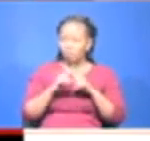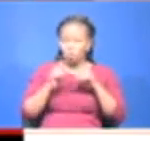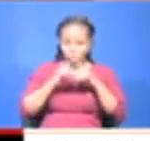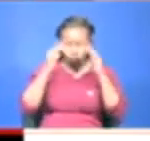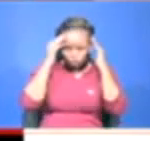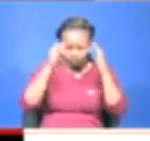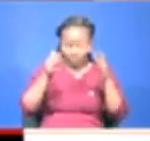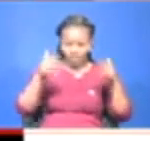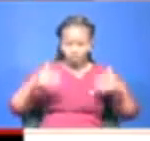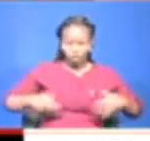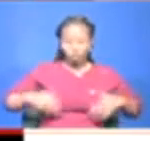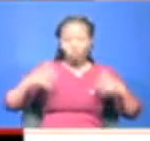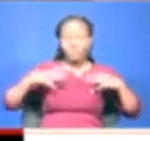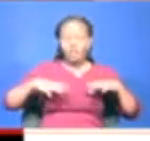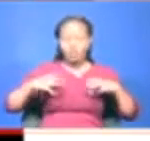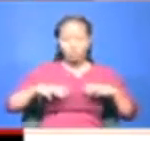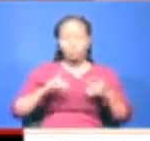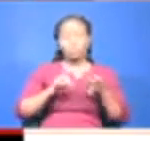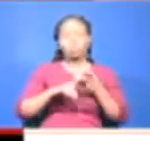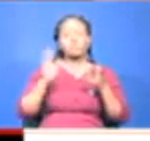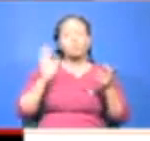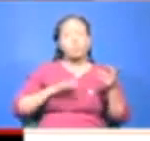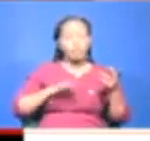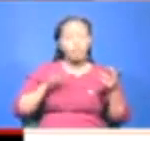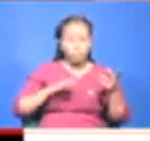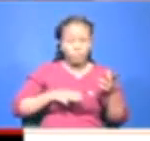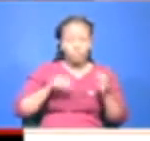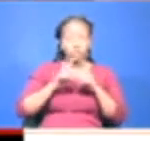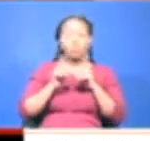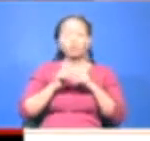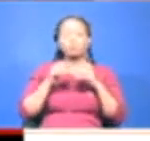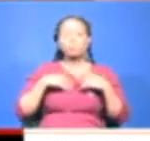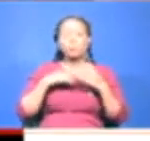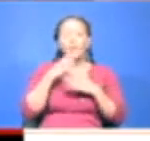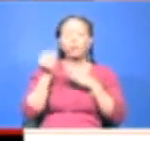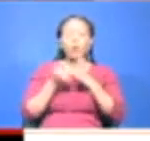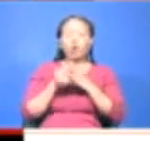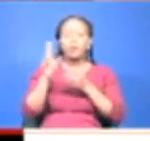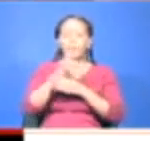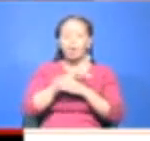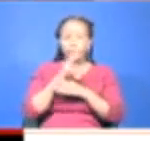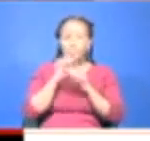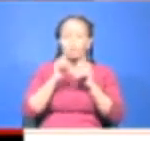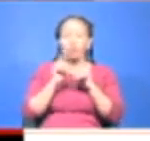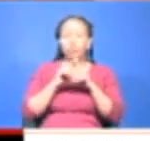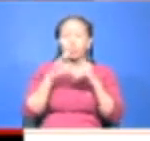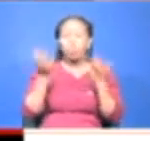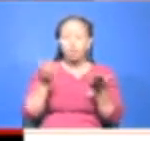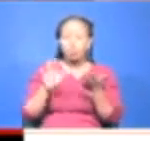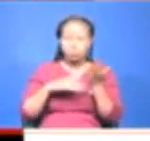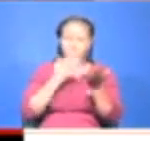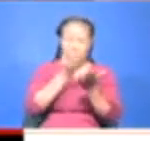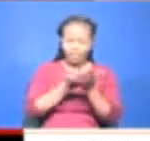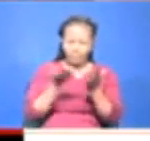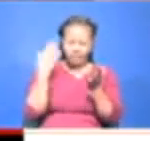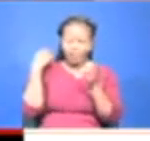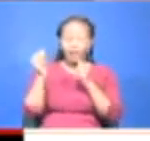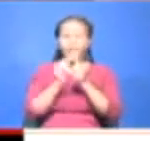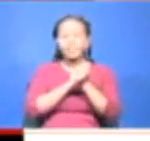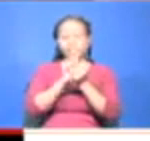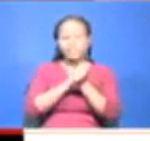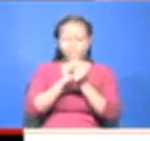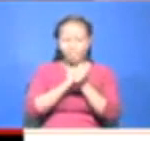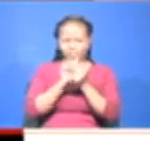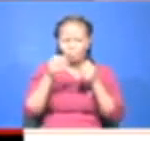people and women in our channel to say apply. And the applications opened last Friday. They will go through the 15th